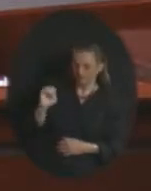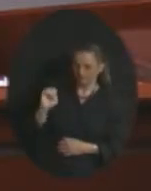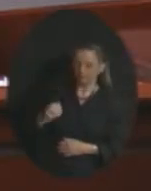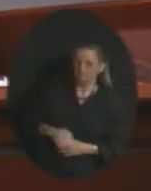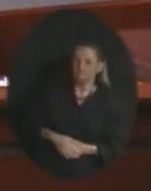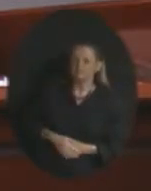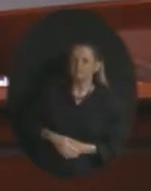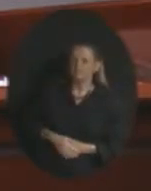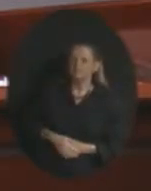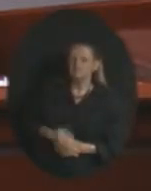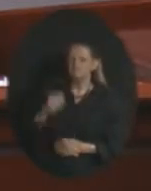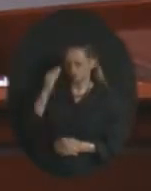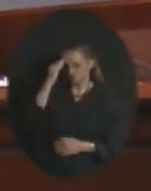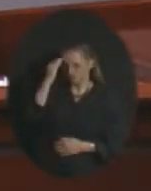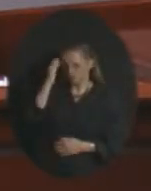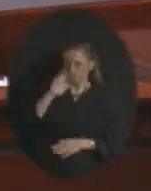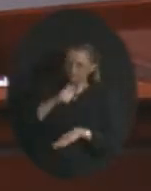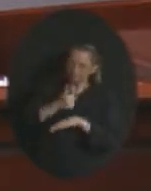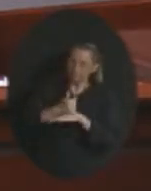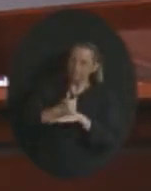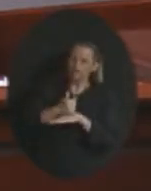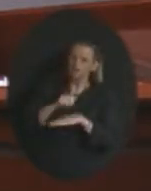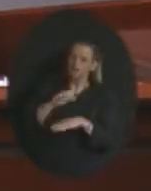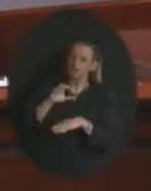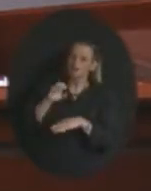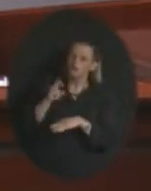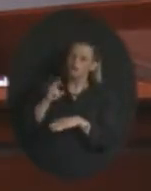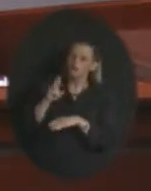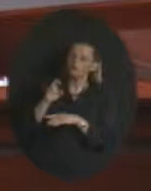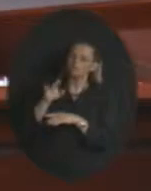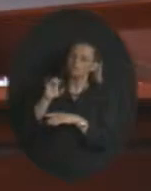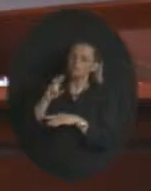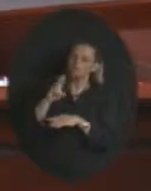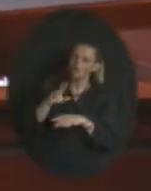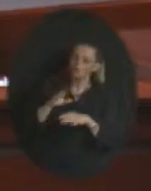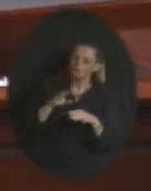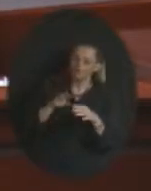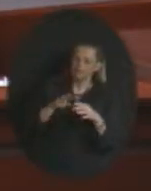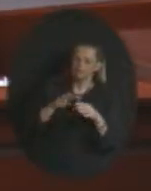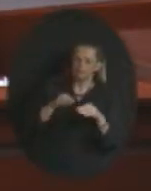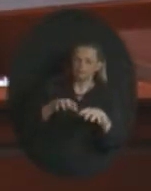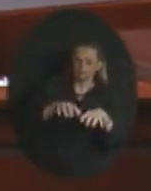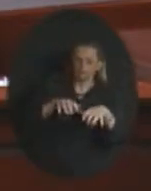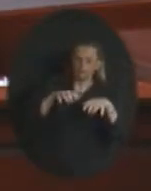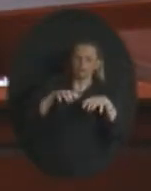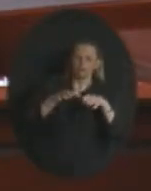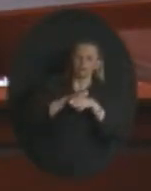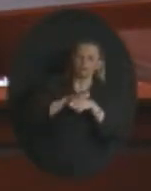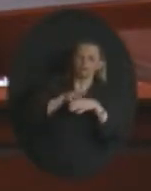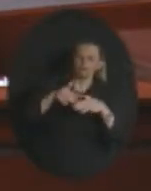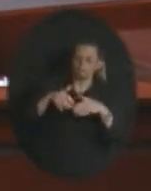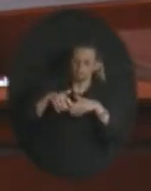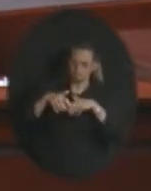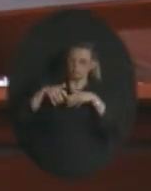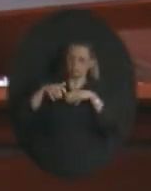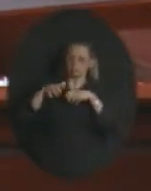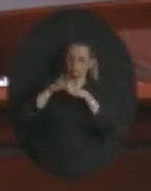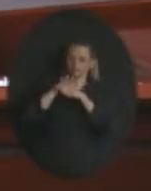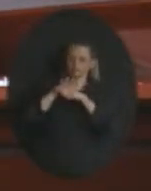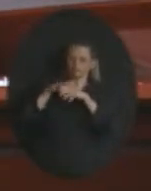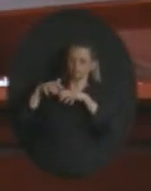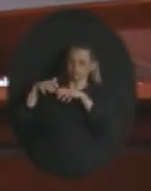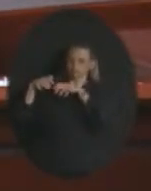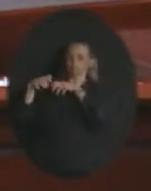overflow areas. You can watch it in the auditorium or a flex theater or an alternate gym. So we try to do that as well.